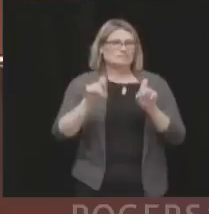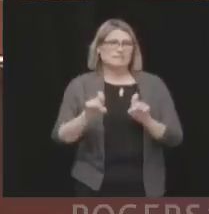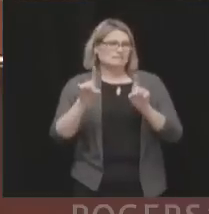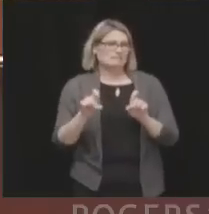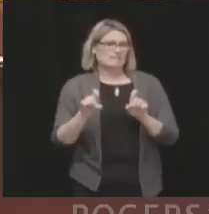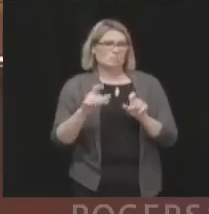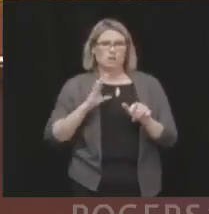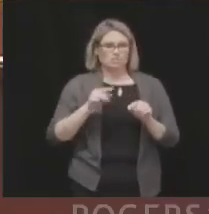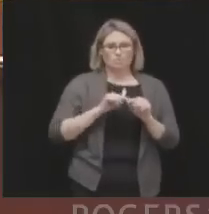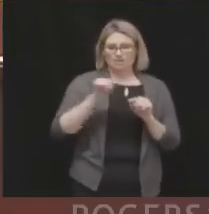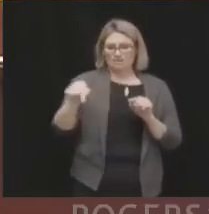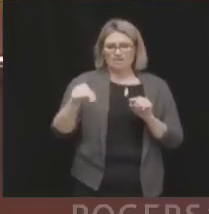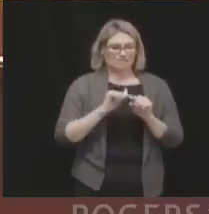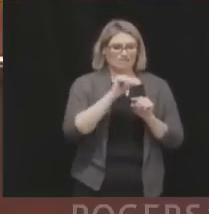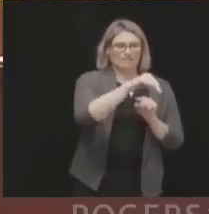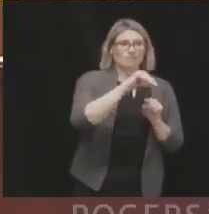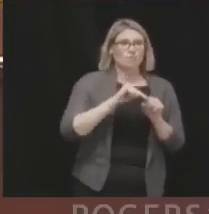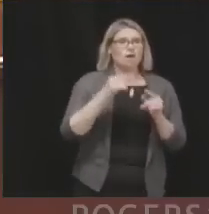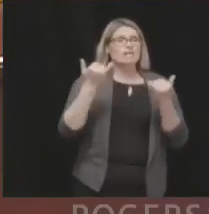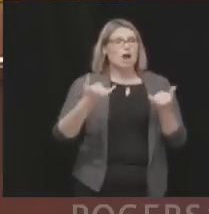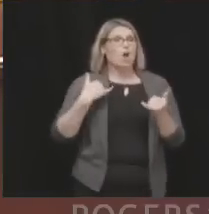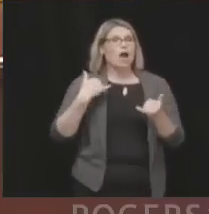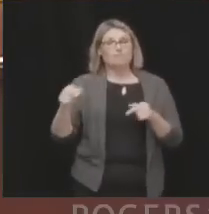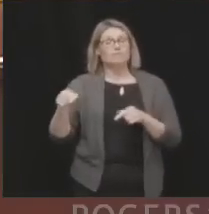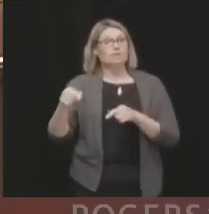Dr. Russell?